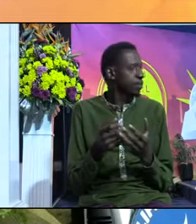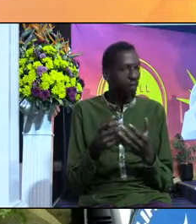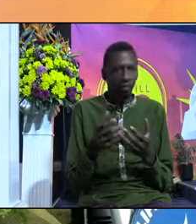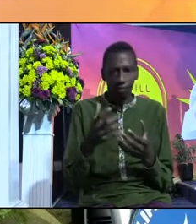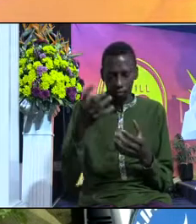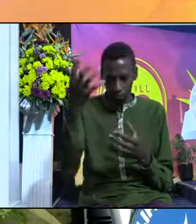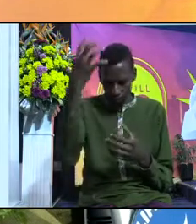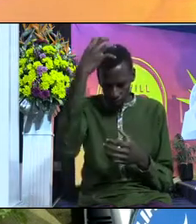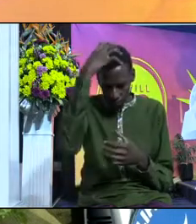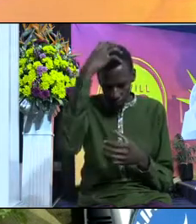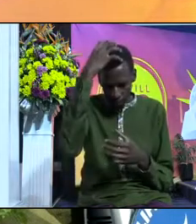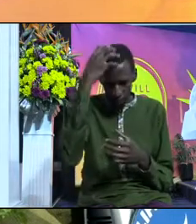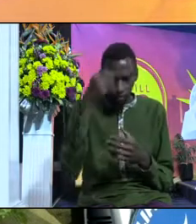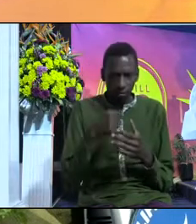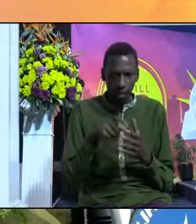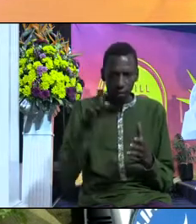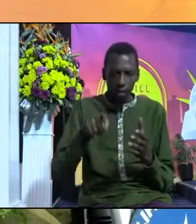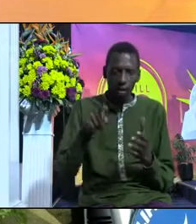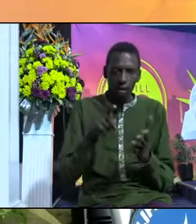wig,